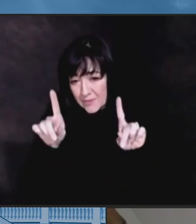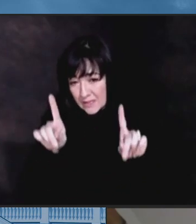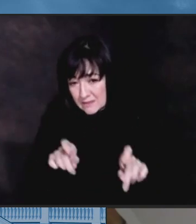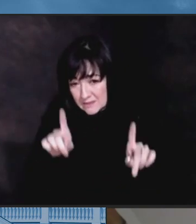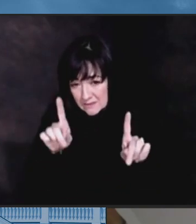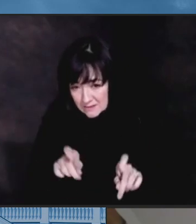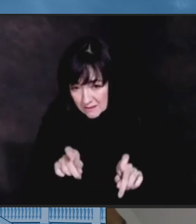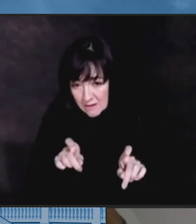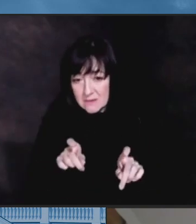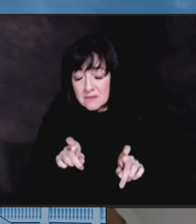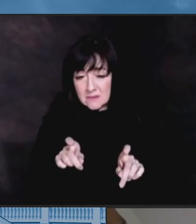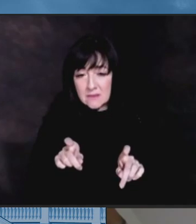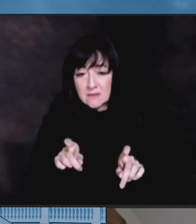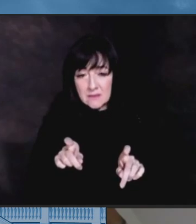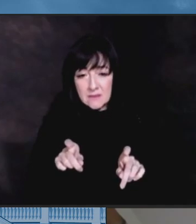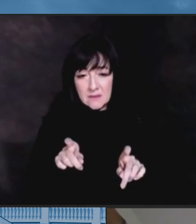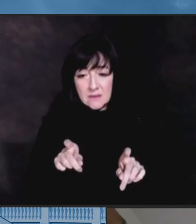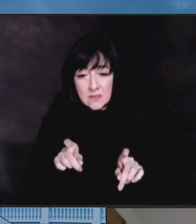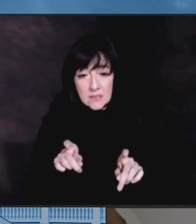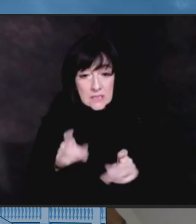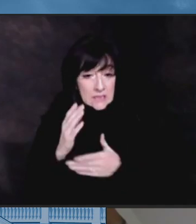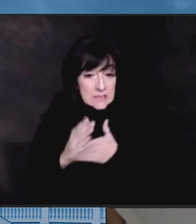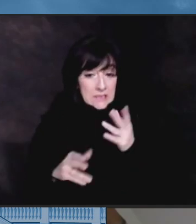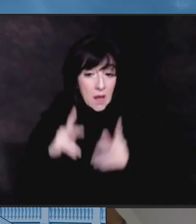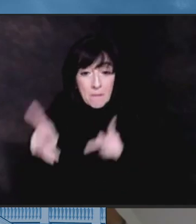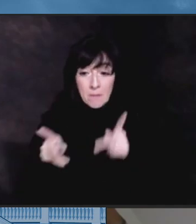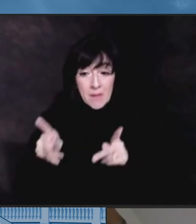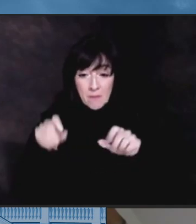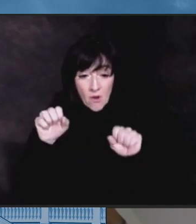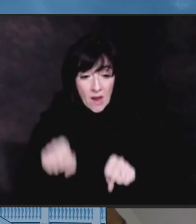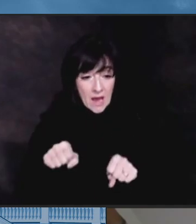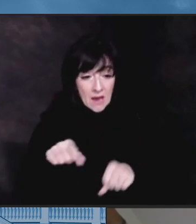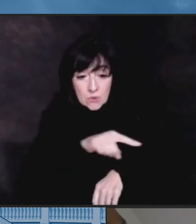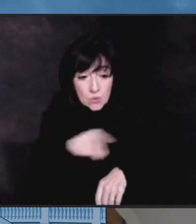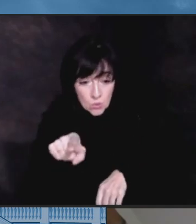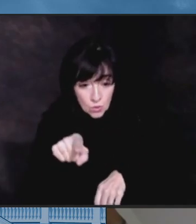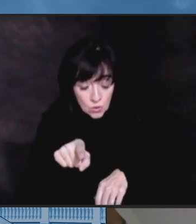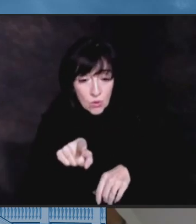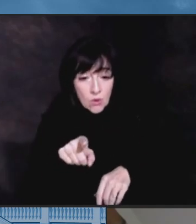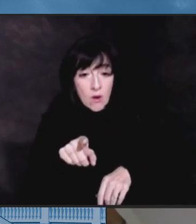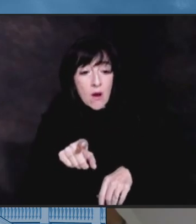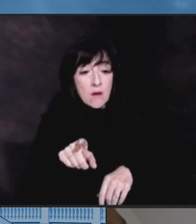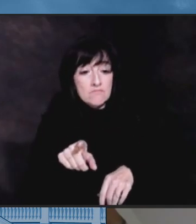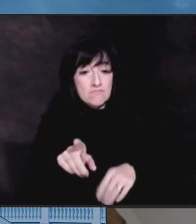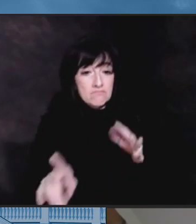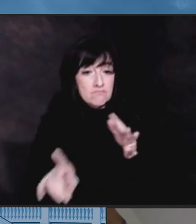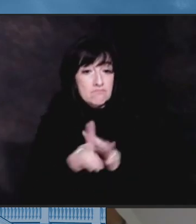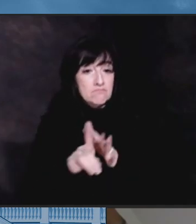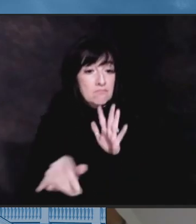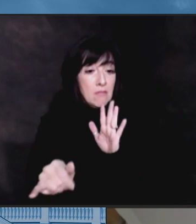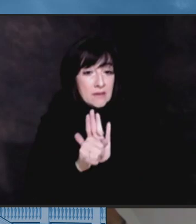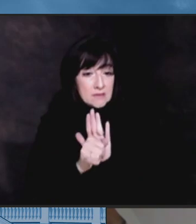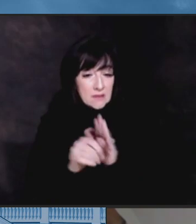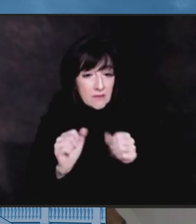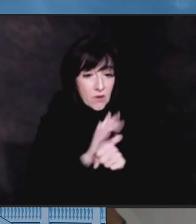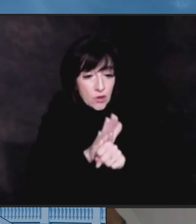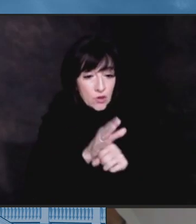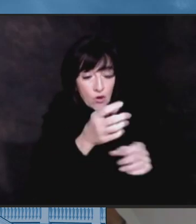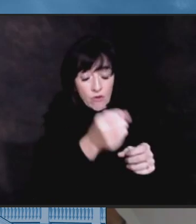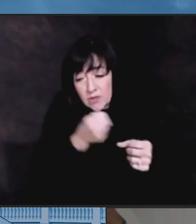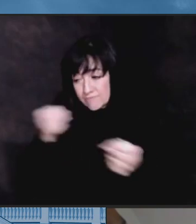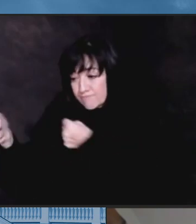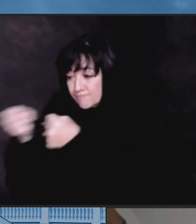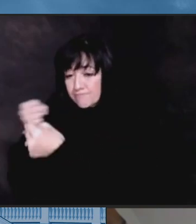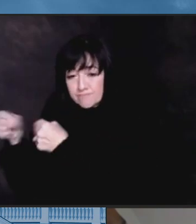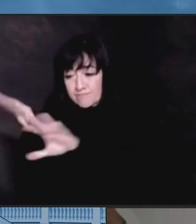a holding place, if you will, and then they're determined to be either a positive or